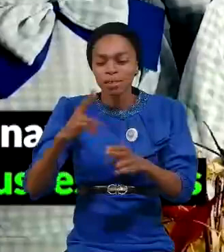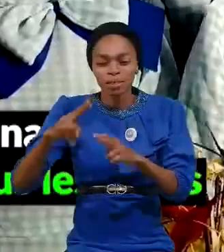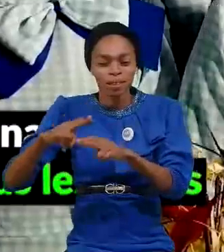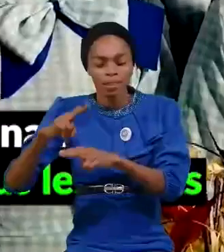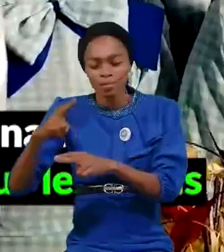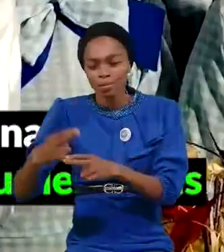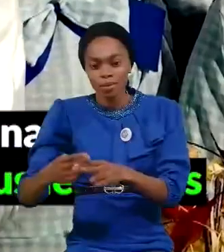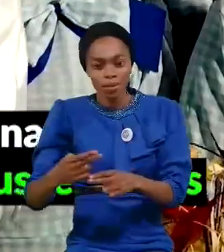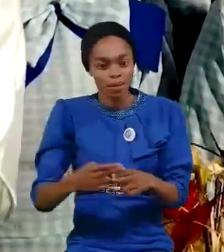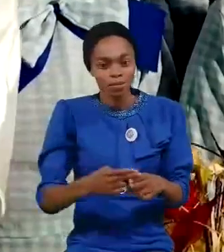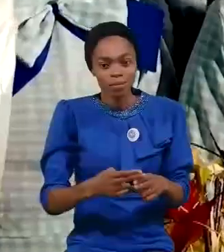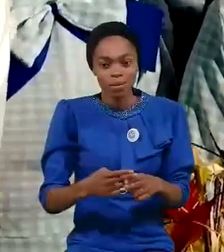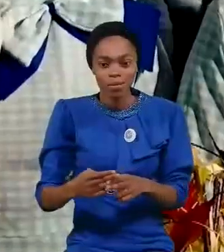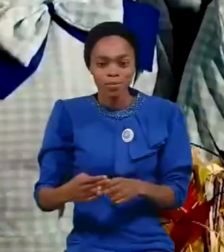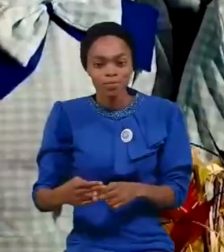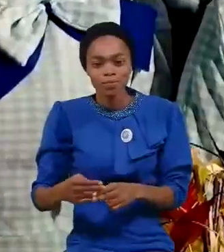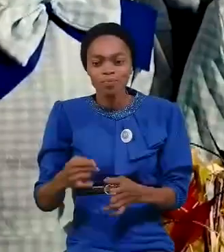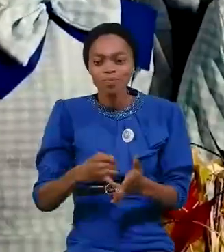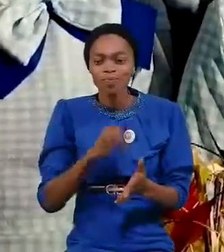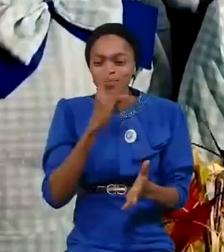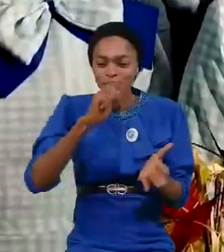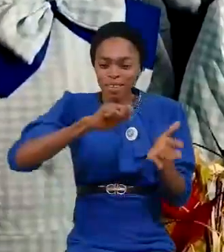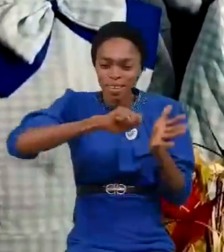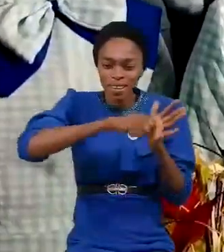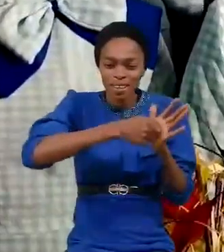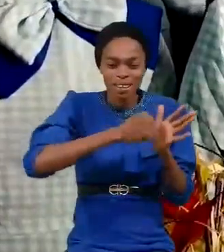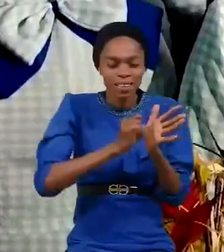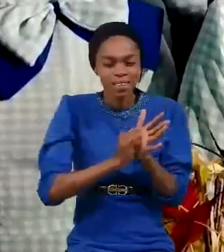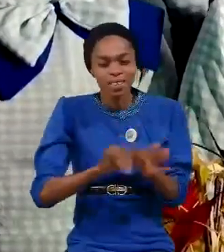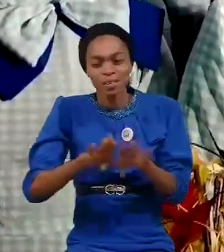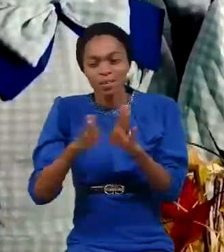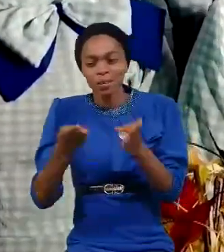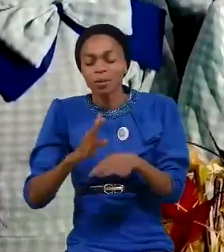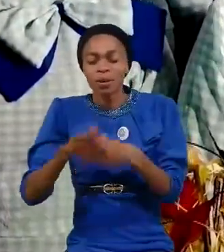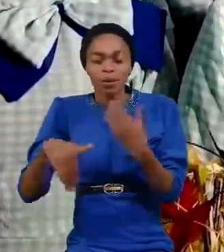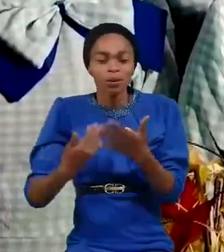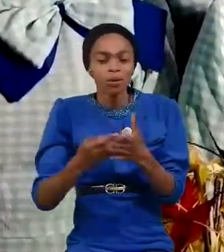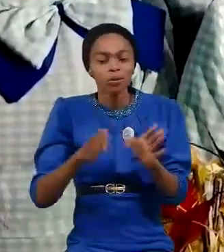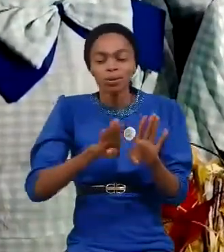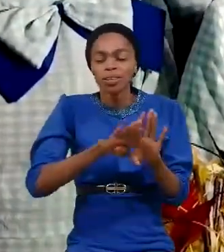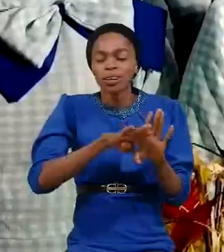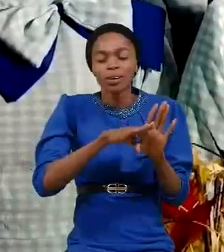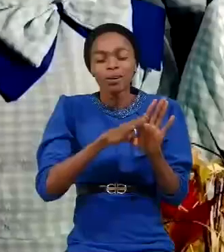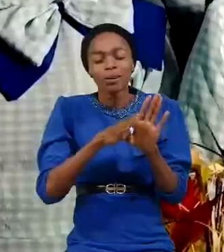names. It is the key that opens all